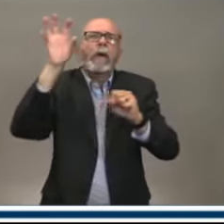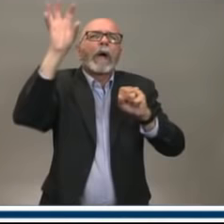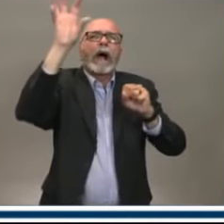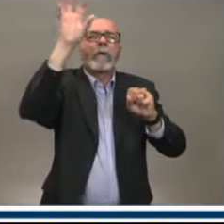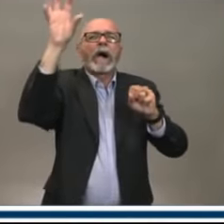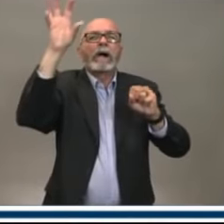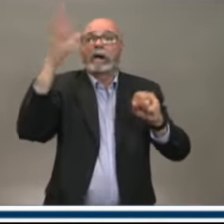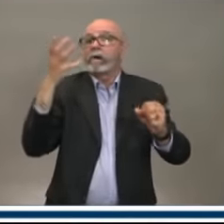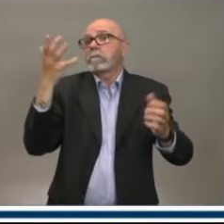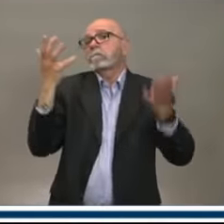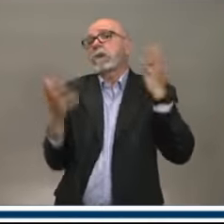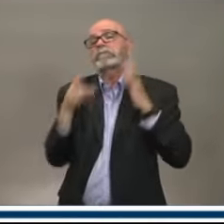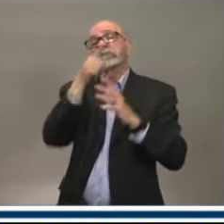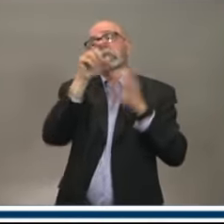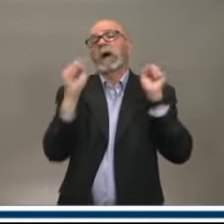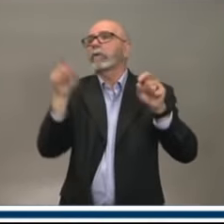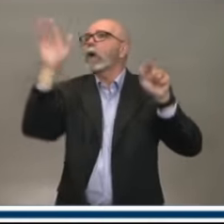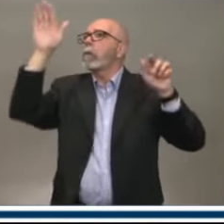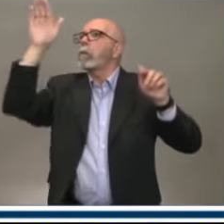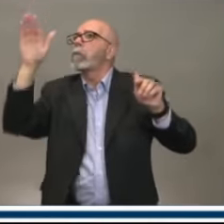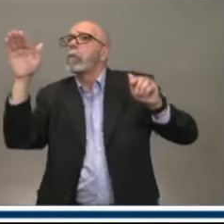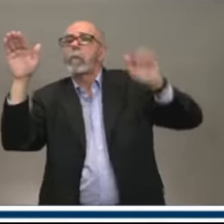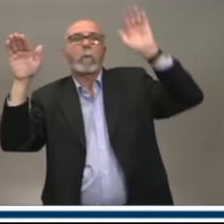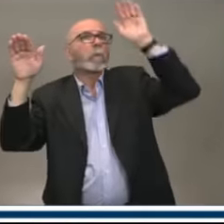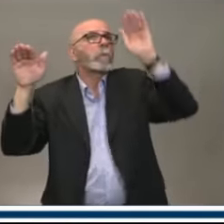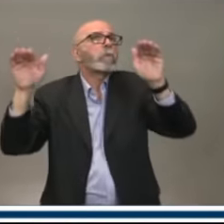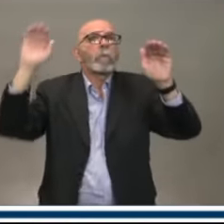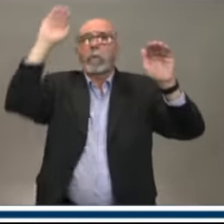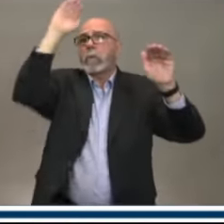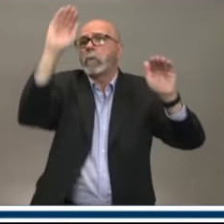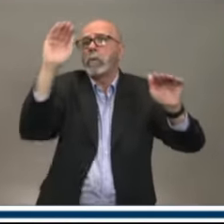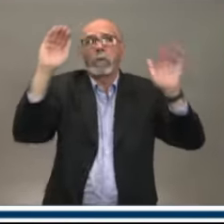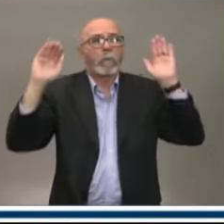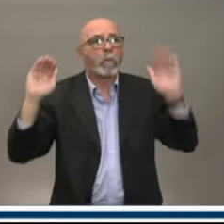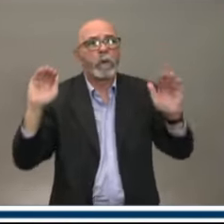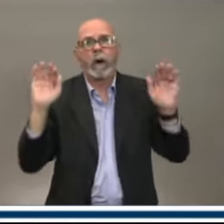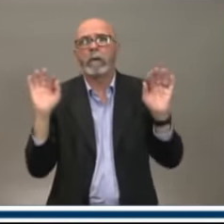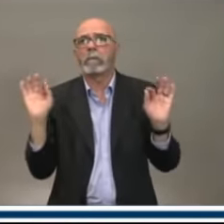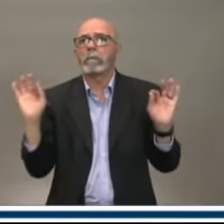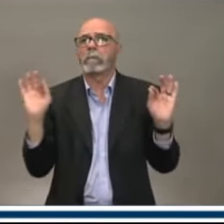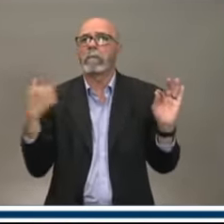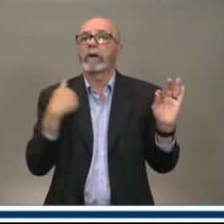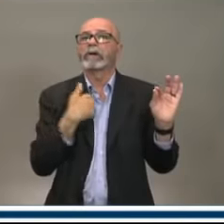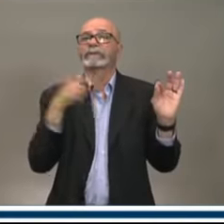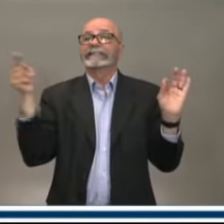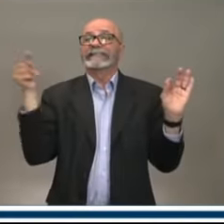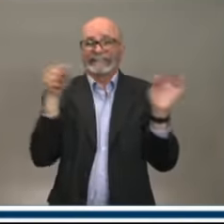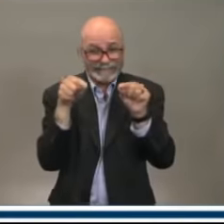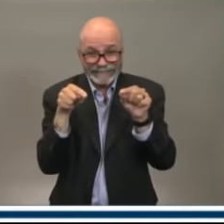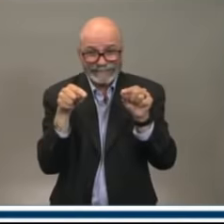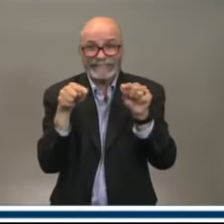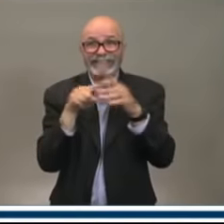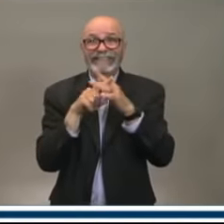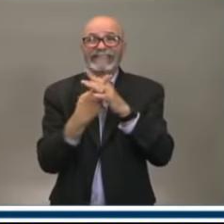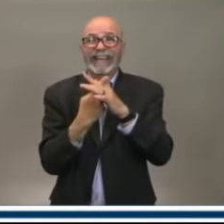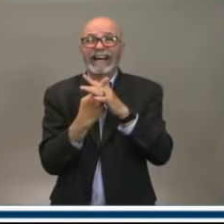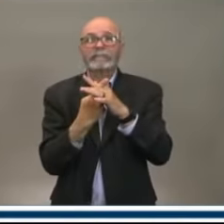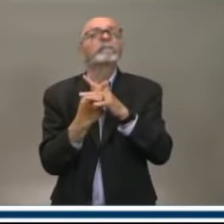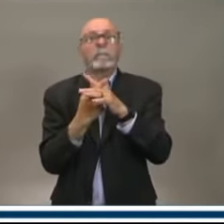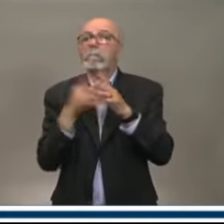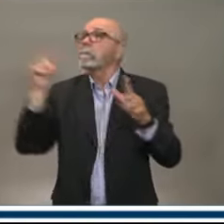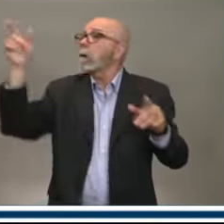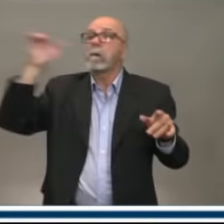some measures in the other zones prior to taking those actions in the central zone? I